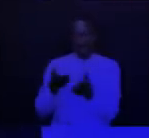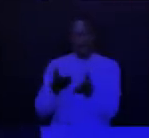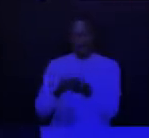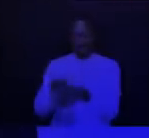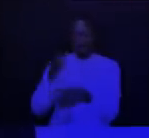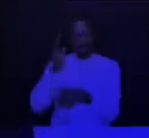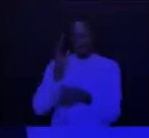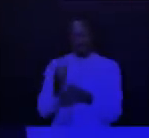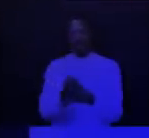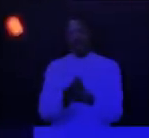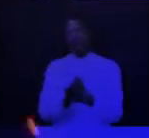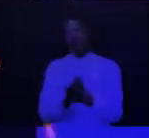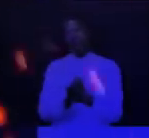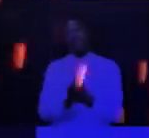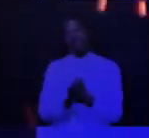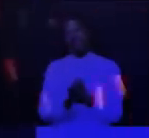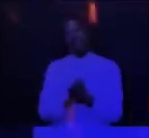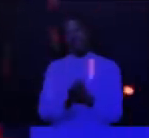cancer?